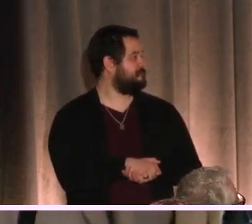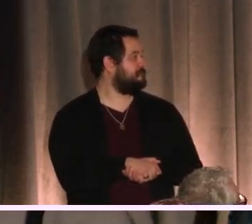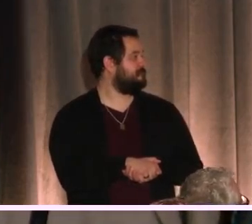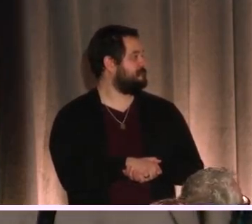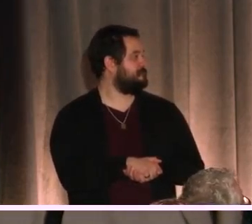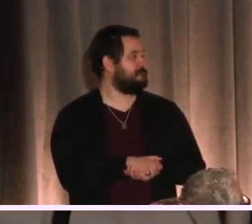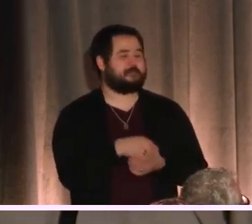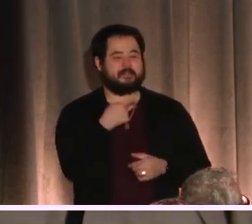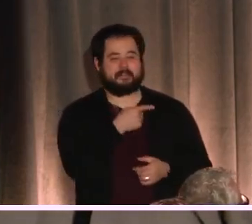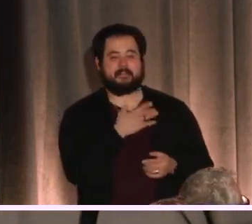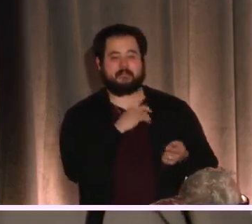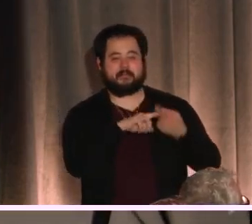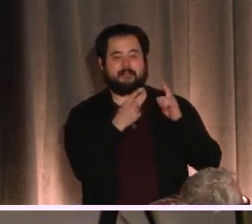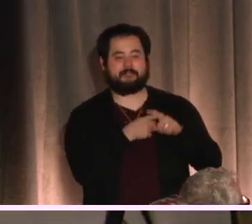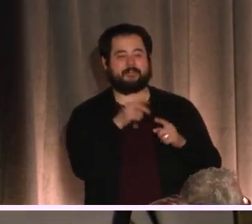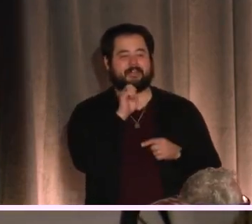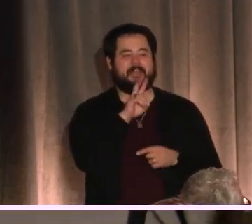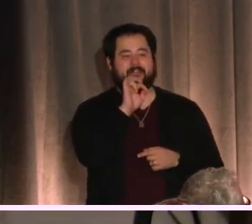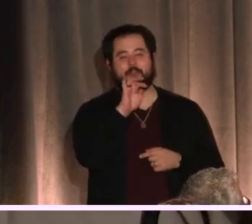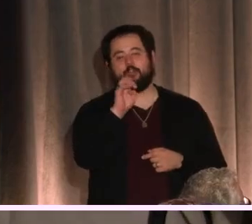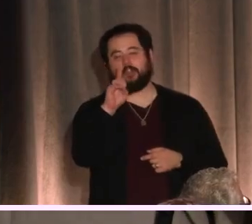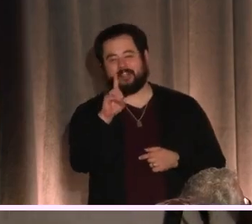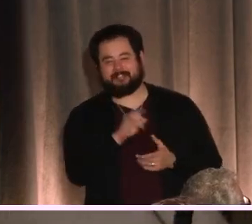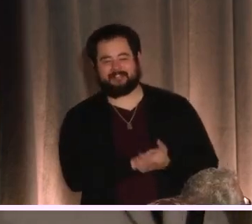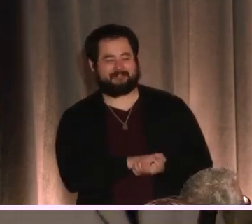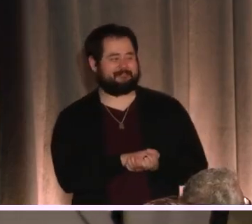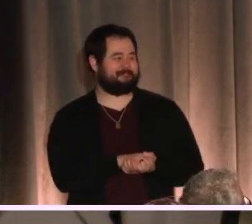This is my friend Erin. Hi.